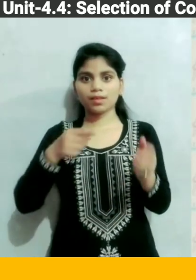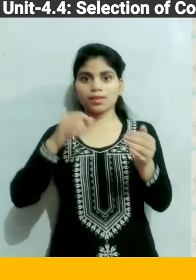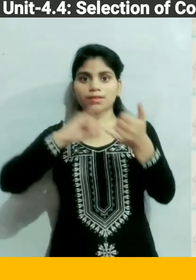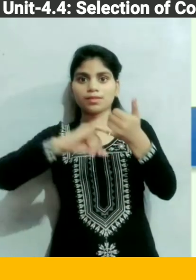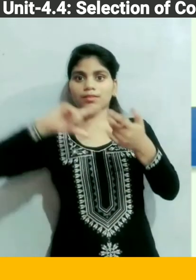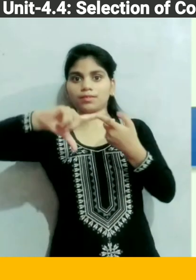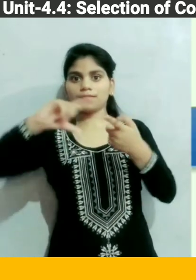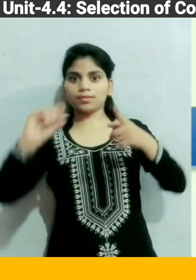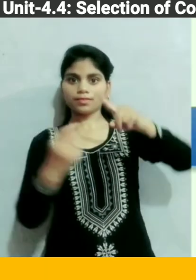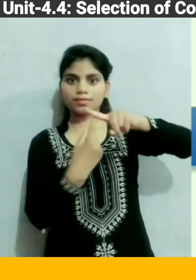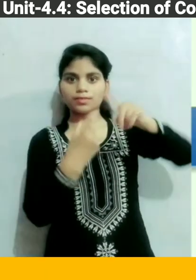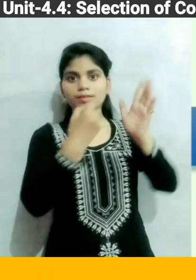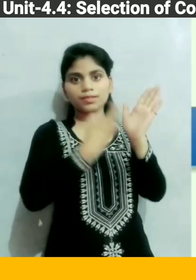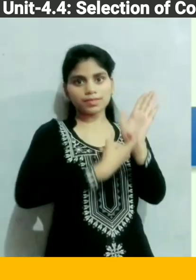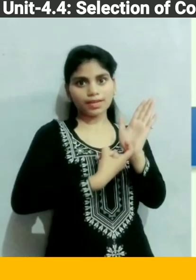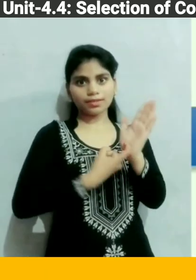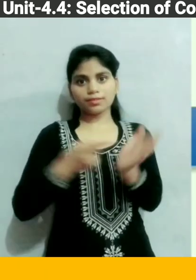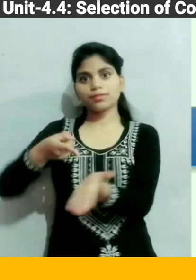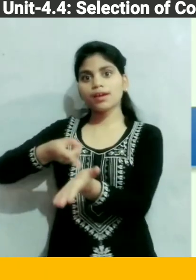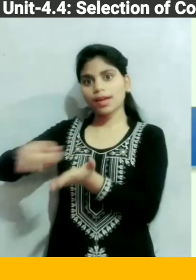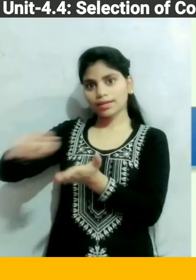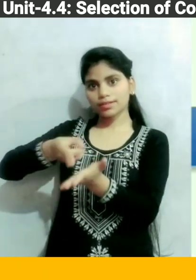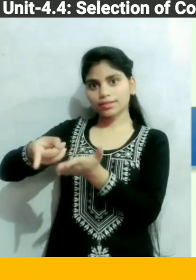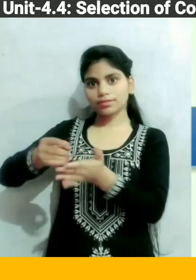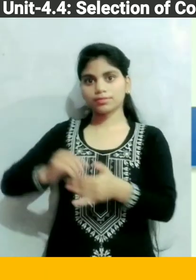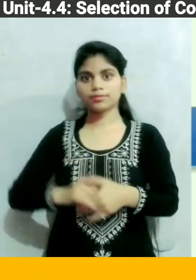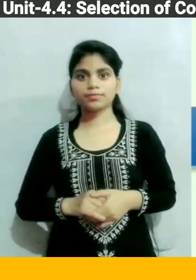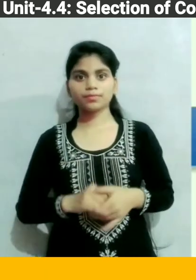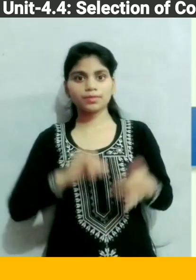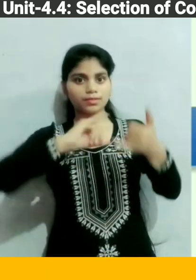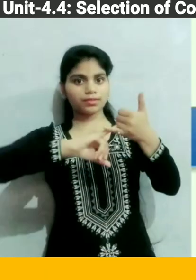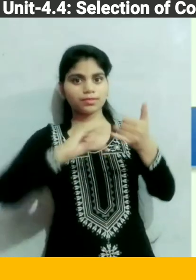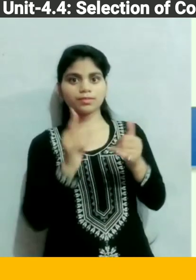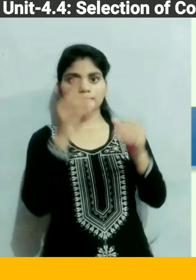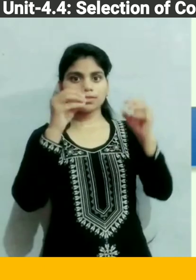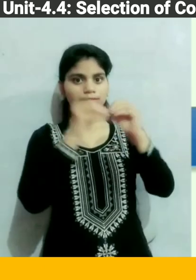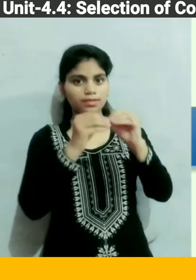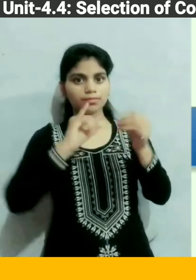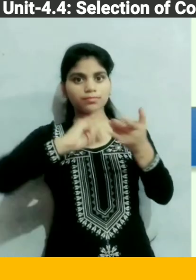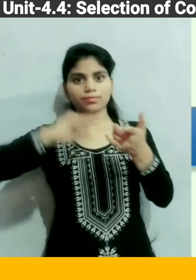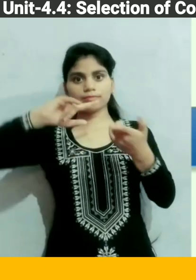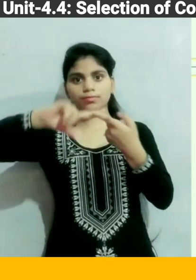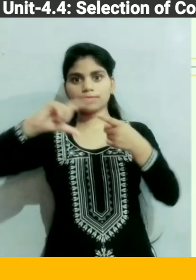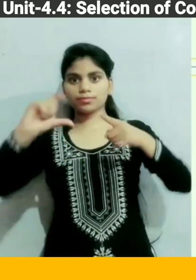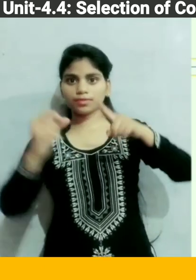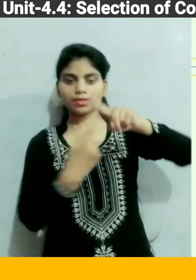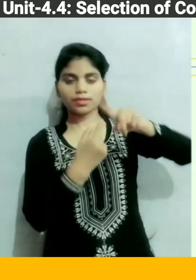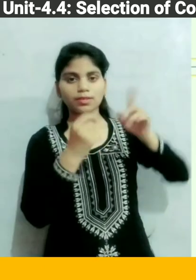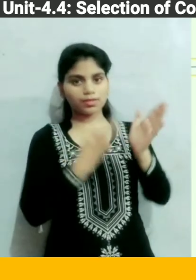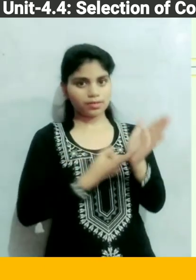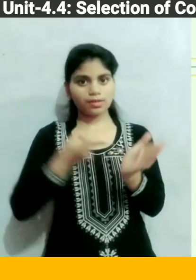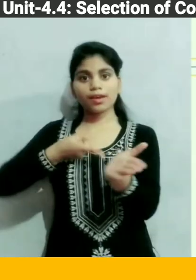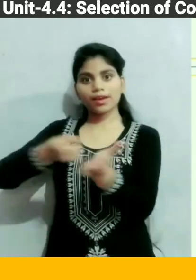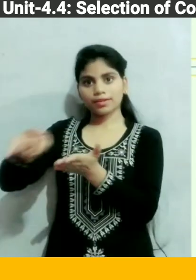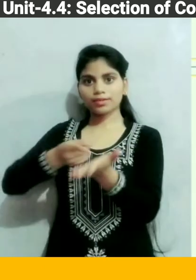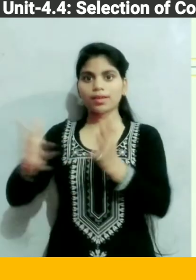Digital content for candidate with disability. Sector: agriculture and